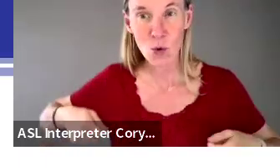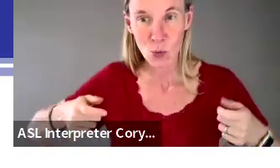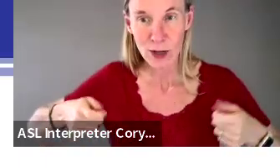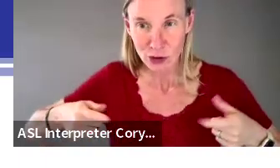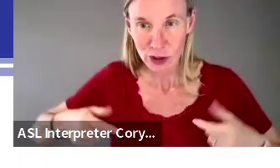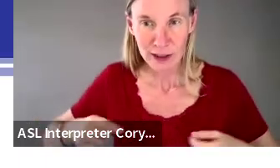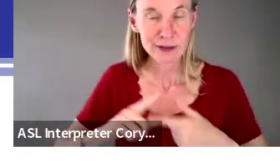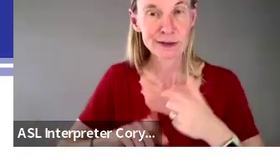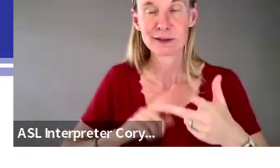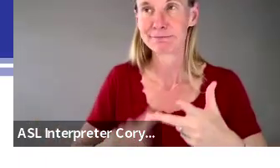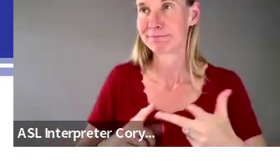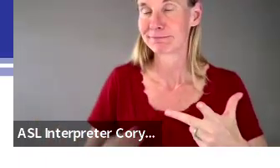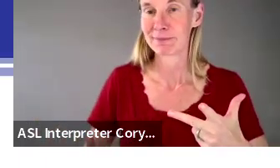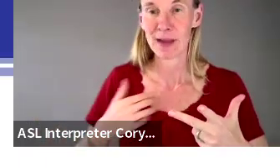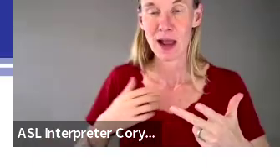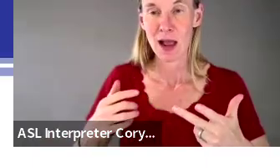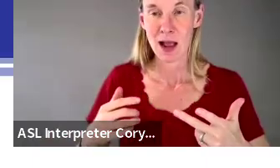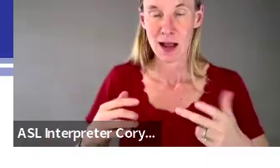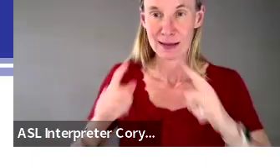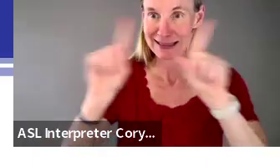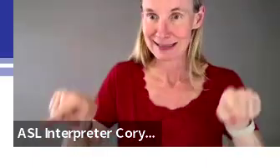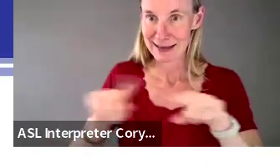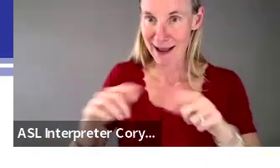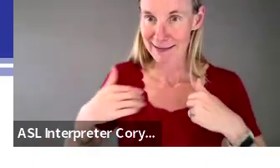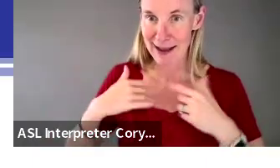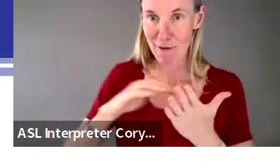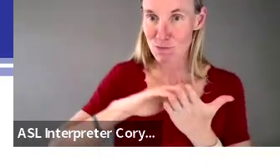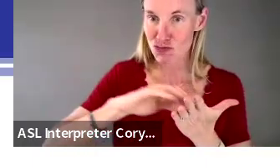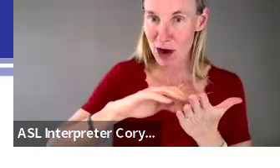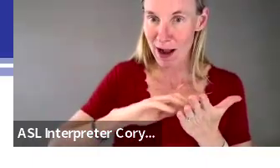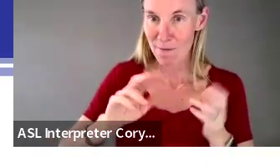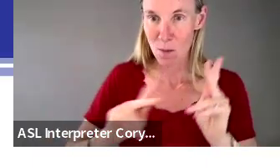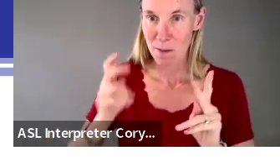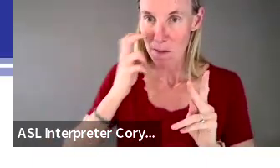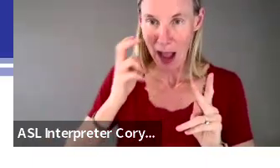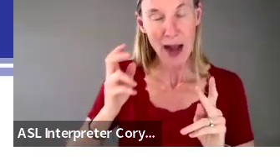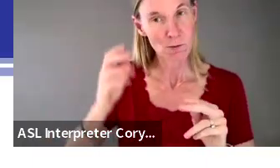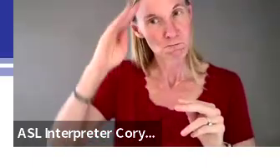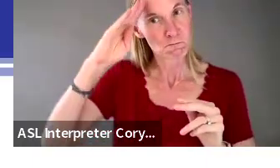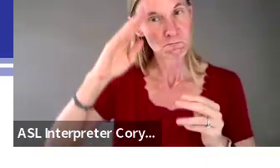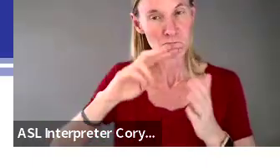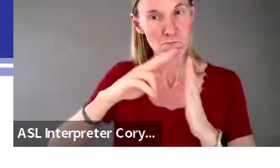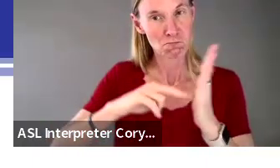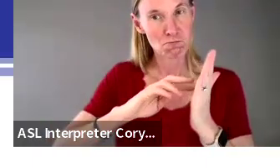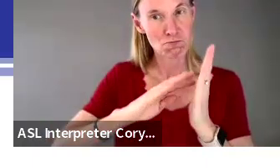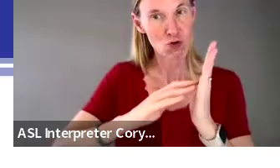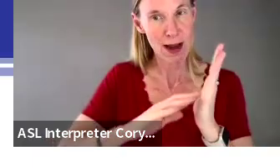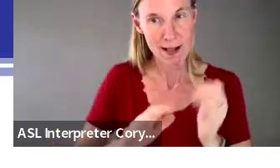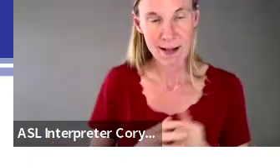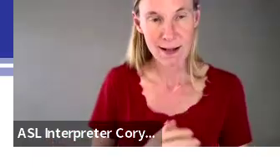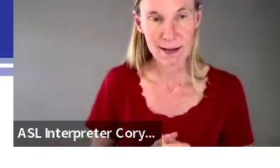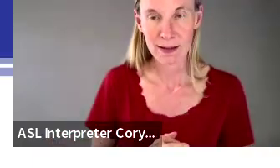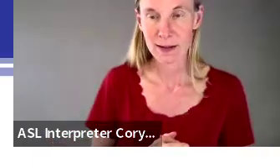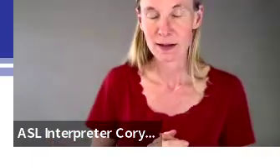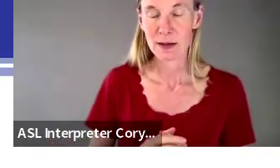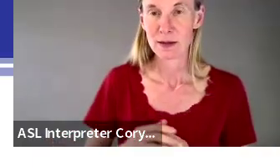users? Are there braille signage for folks who are blind and read braille? Is the